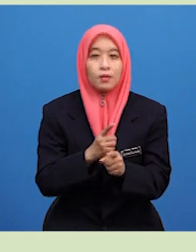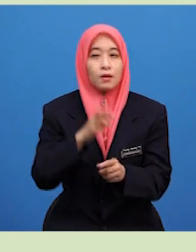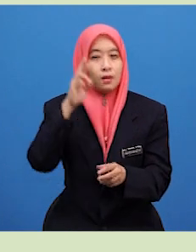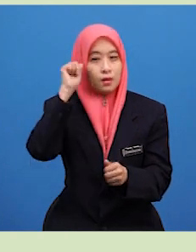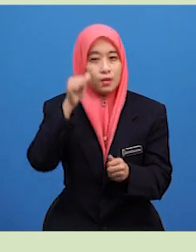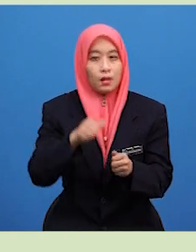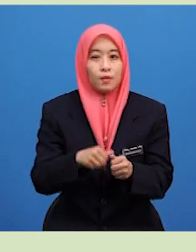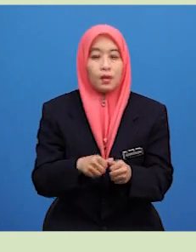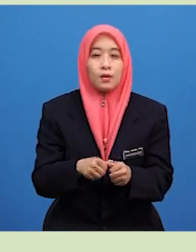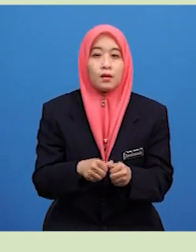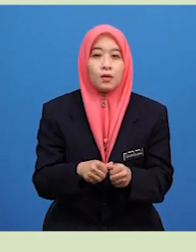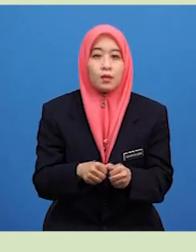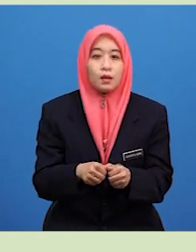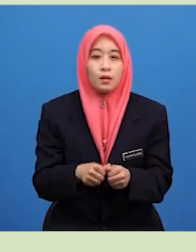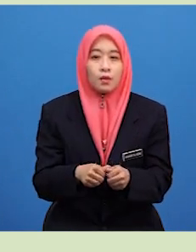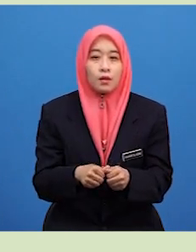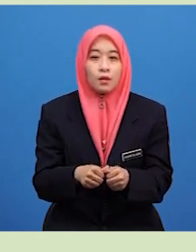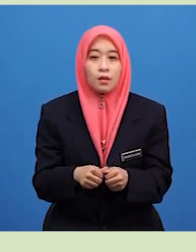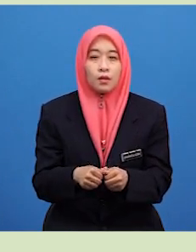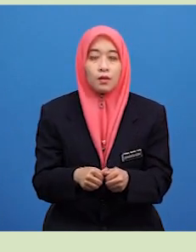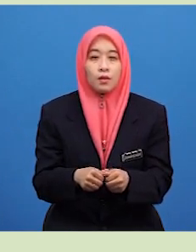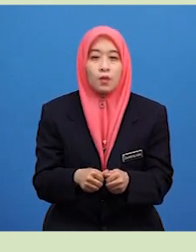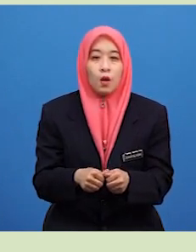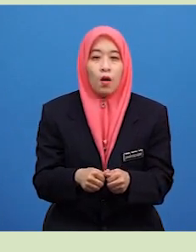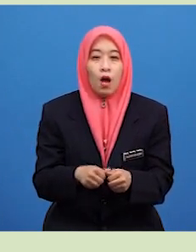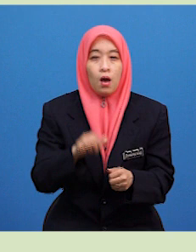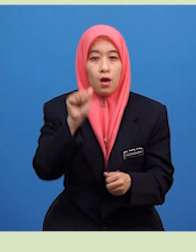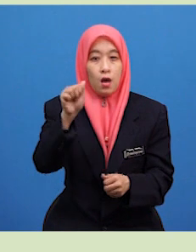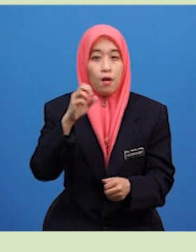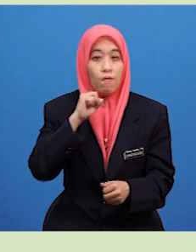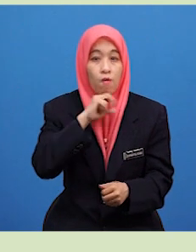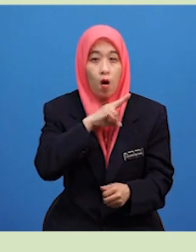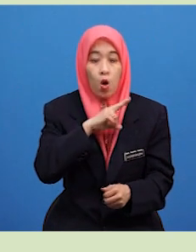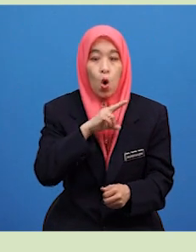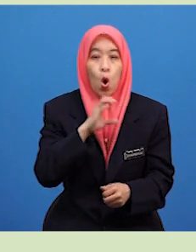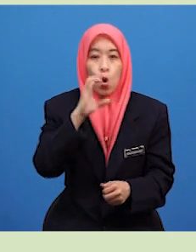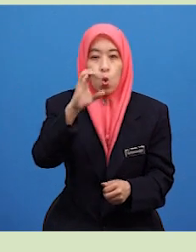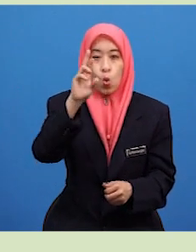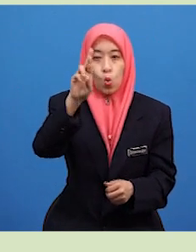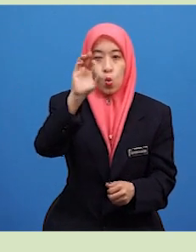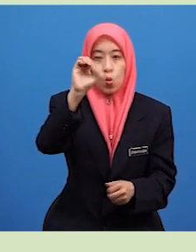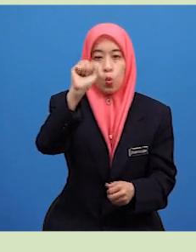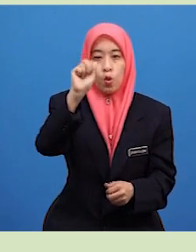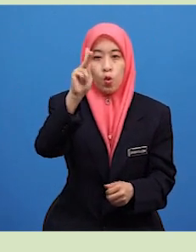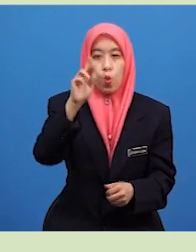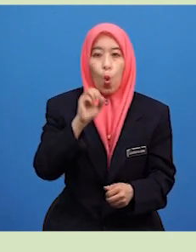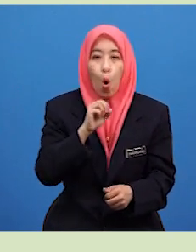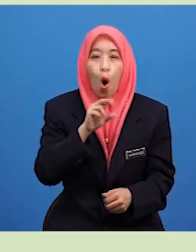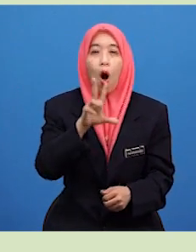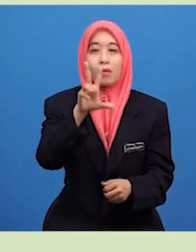Remember, the answer for this is from the song A Frog Croaks. So the answer